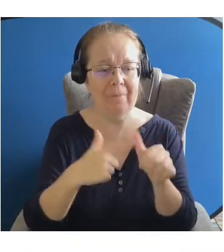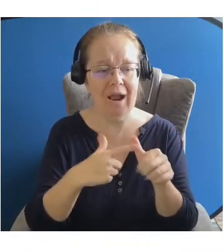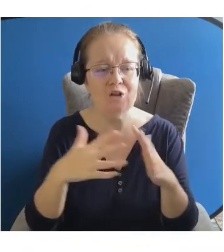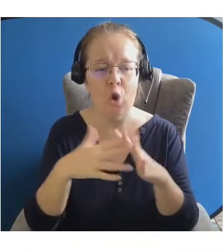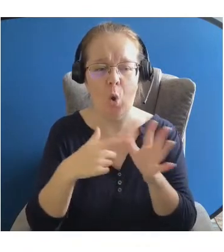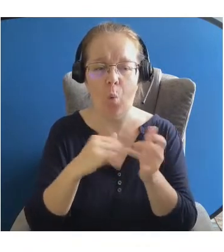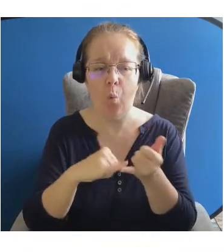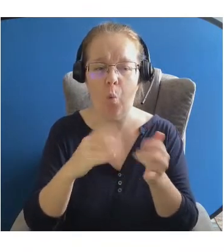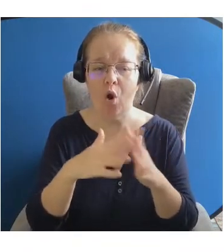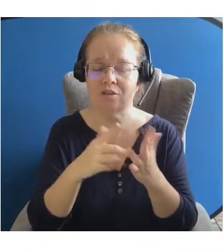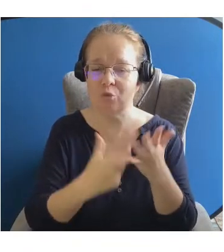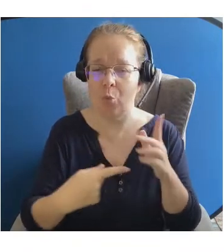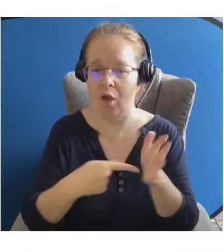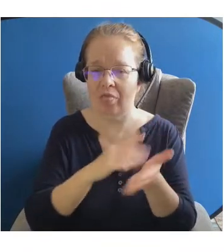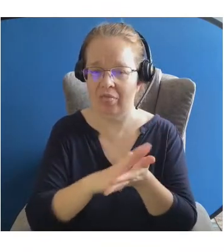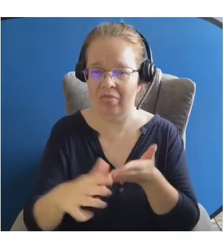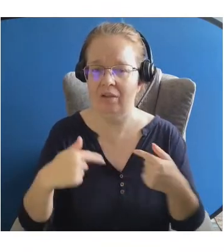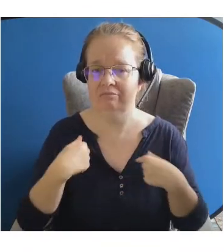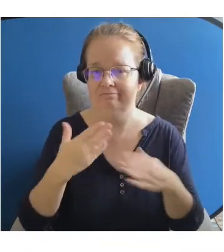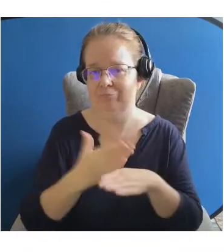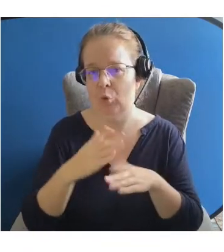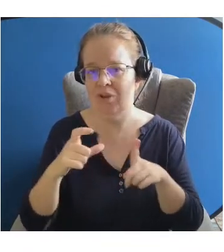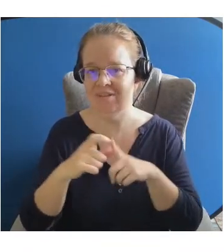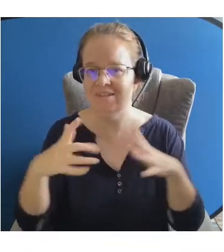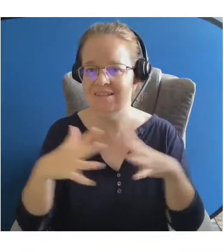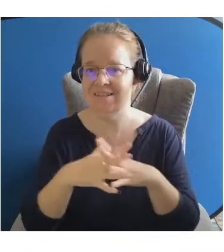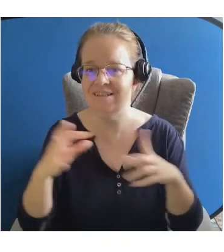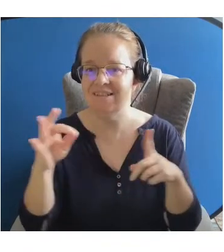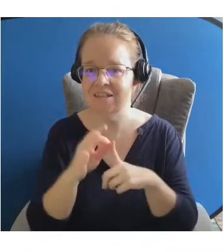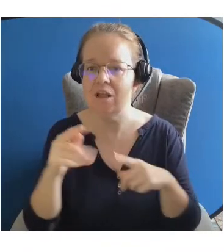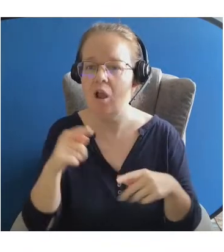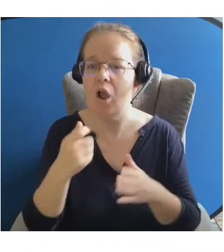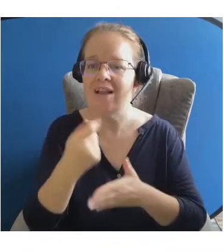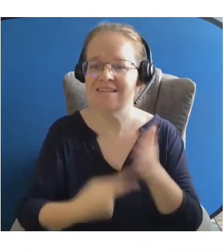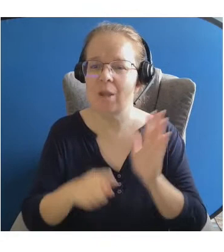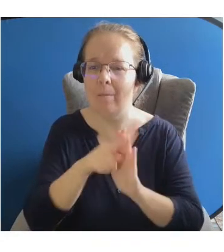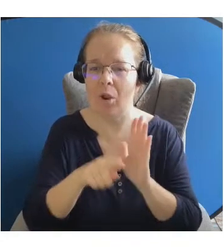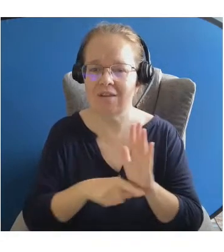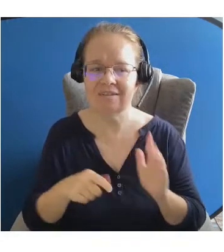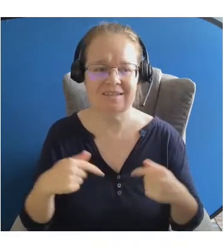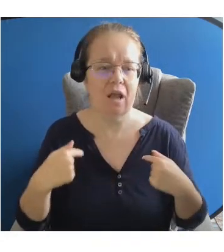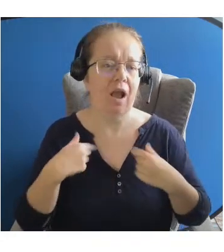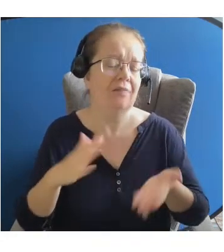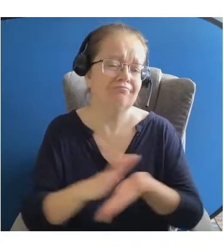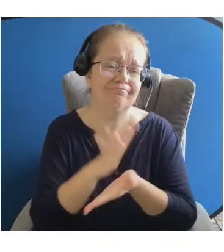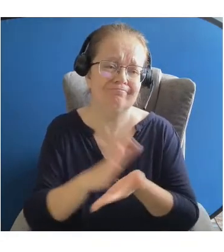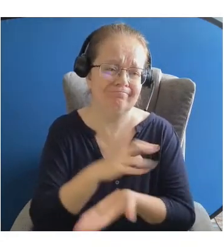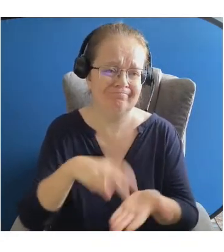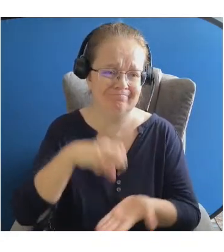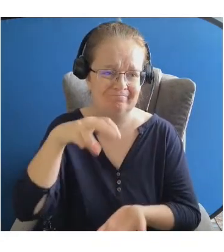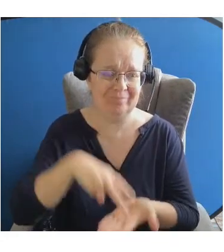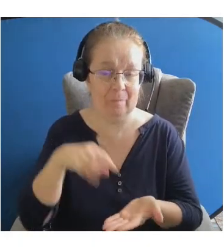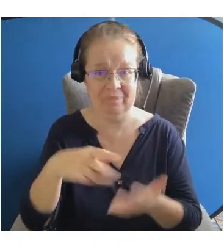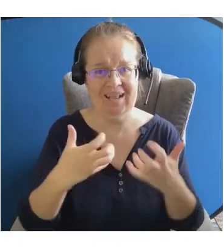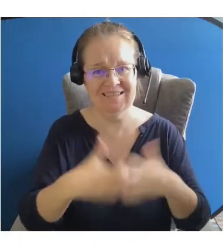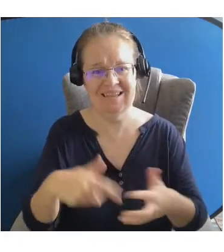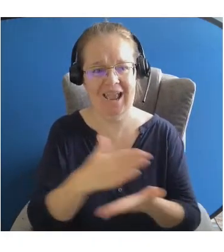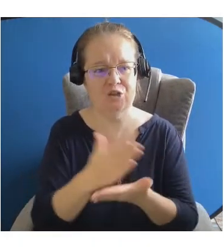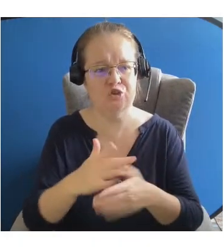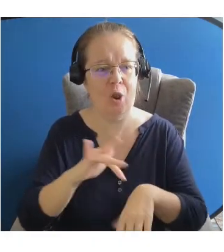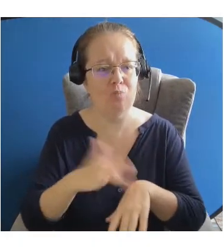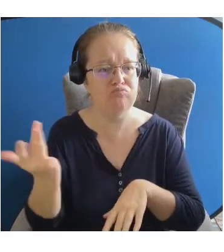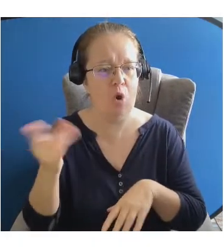DWP on disability and work opportunities, and I'm delighted to be with you and joining the TechShare Pro